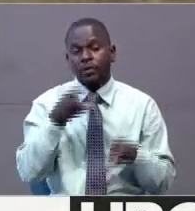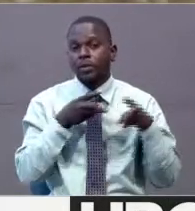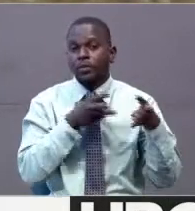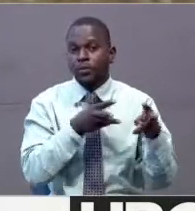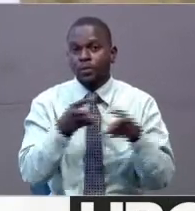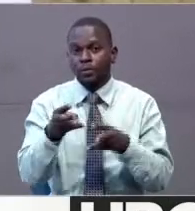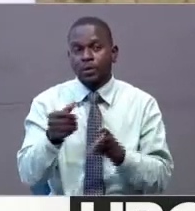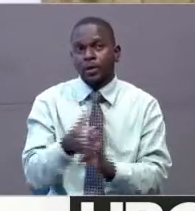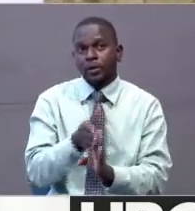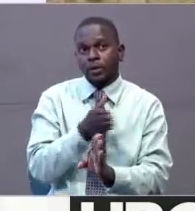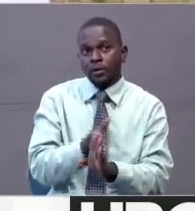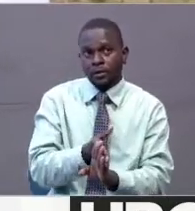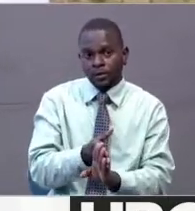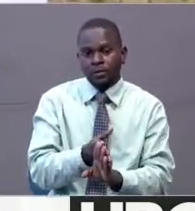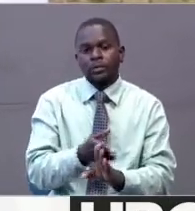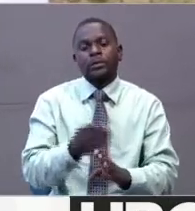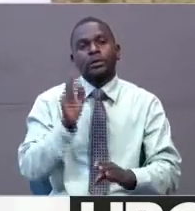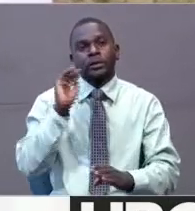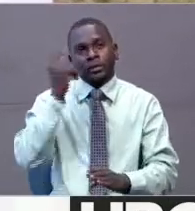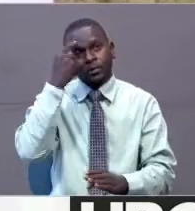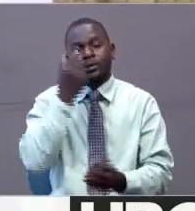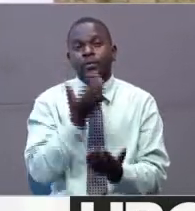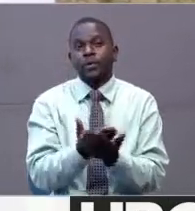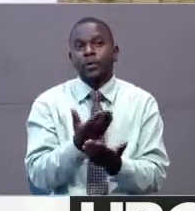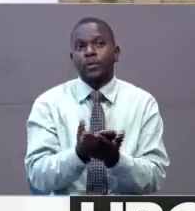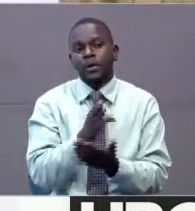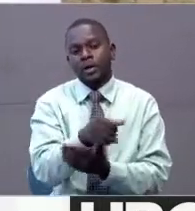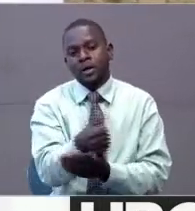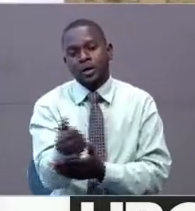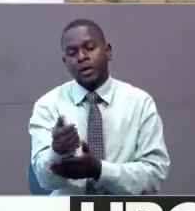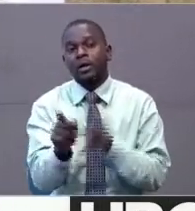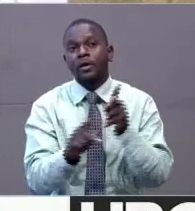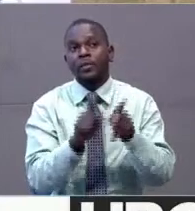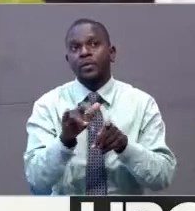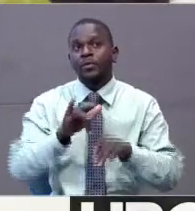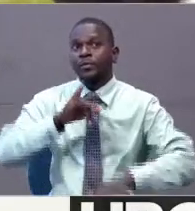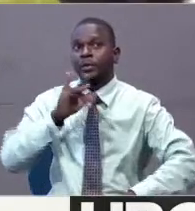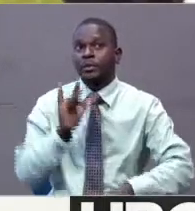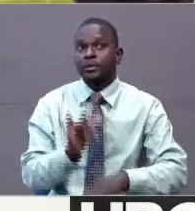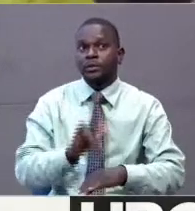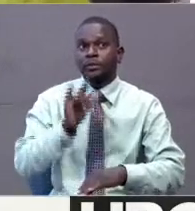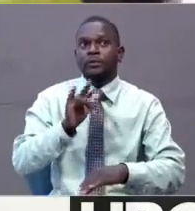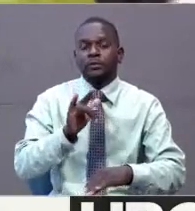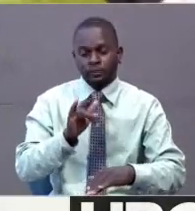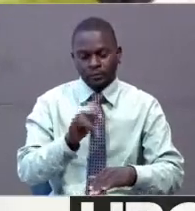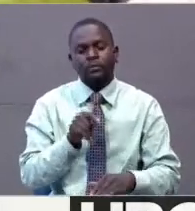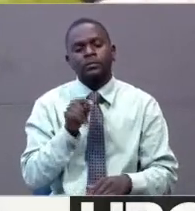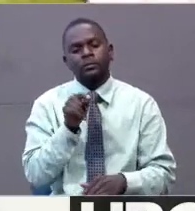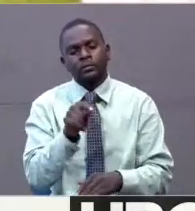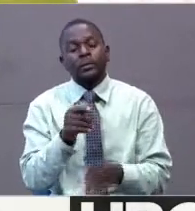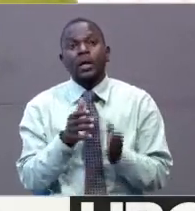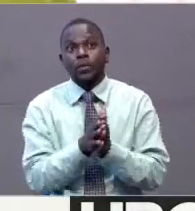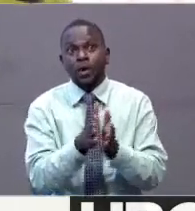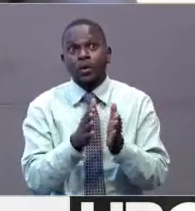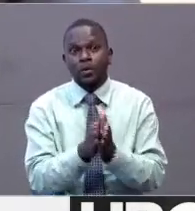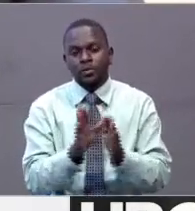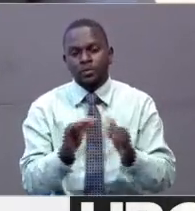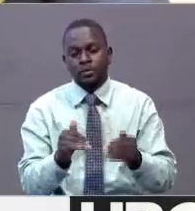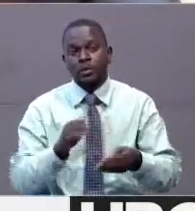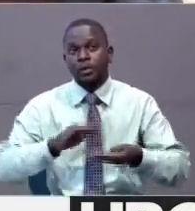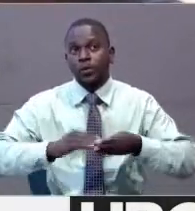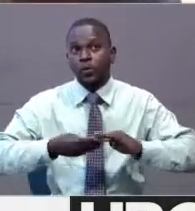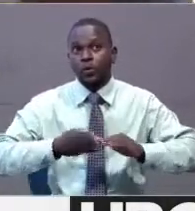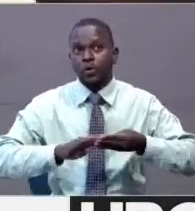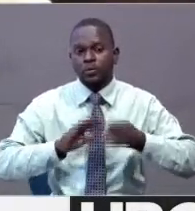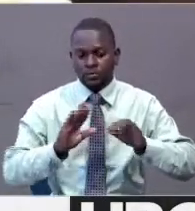and guidelines. And as government, we call upon others to do the sensitization. Zemenya Joseph says that all